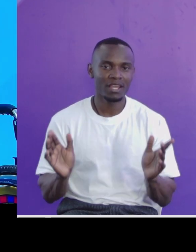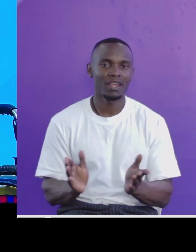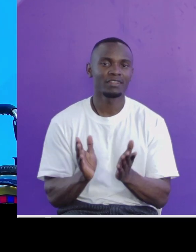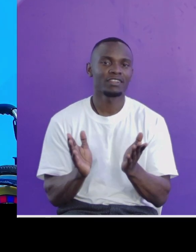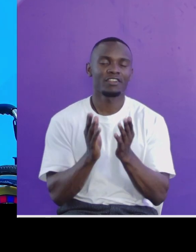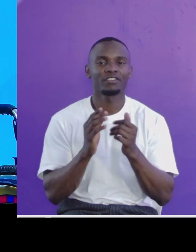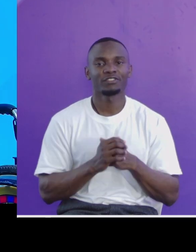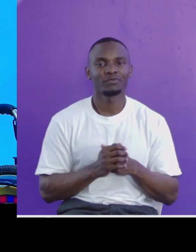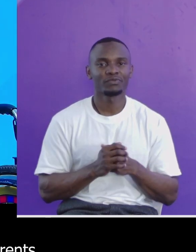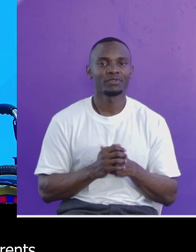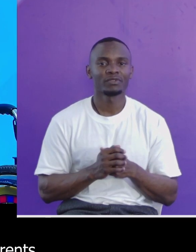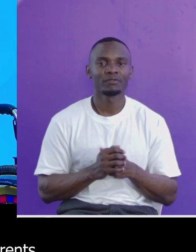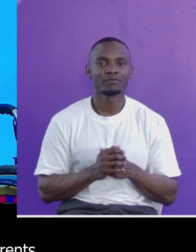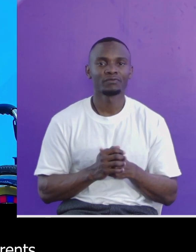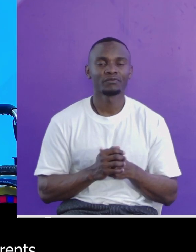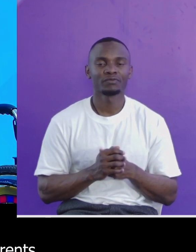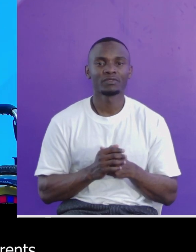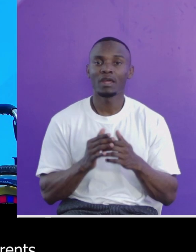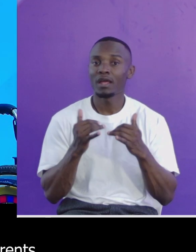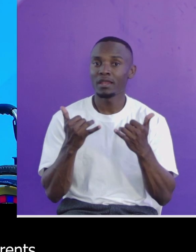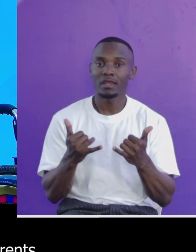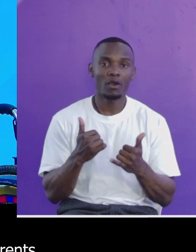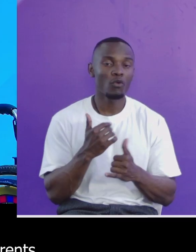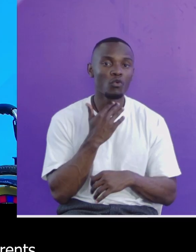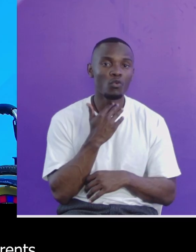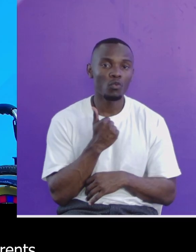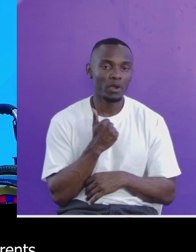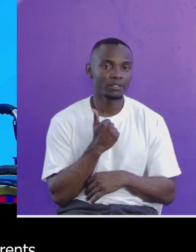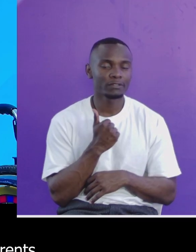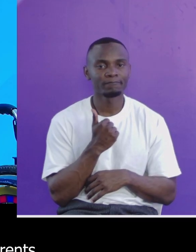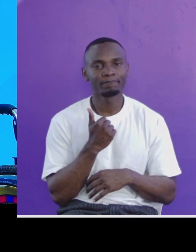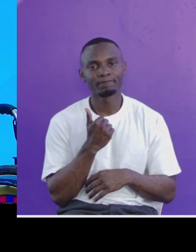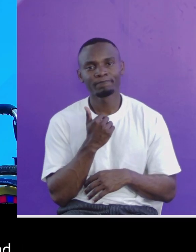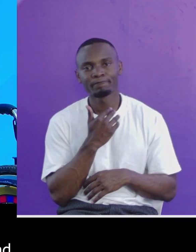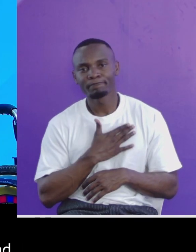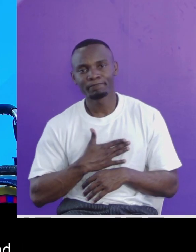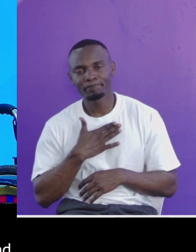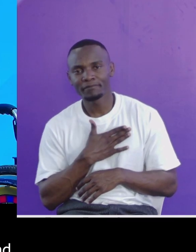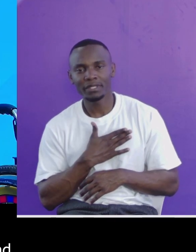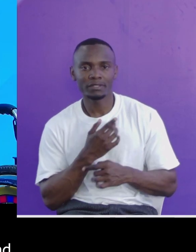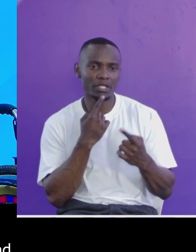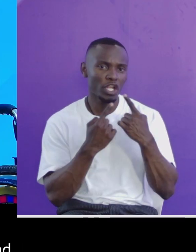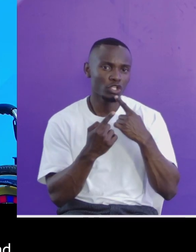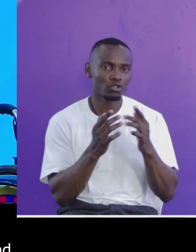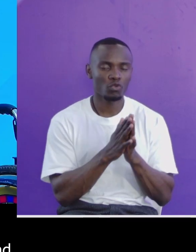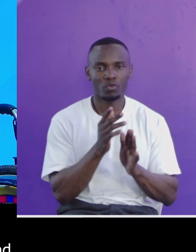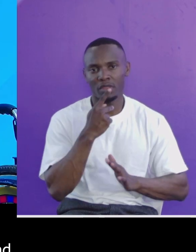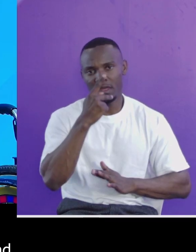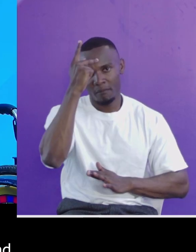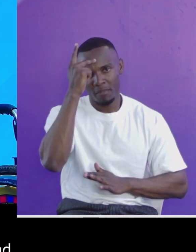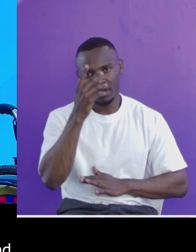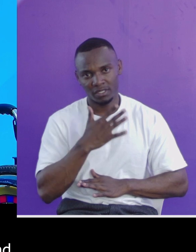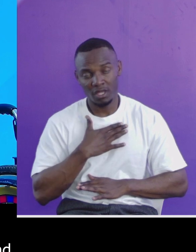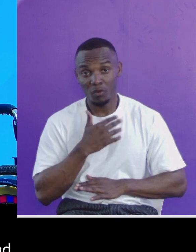like, Angela, this time round, I would like you to talk to our parents. We have parents to children